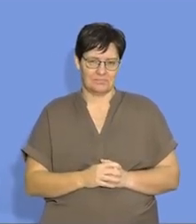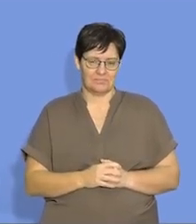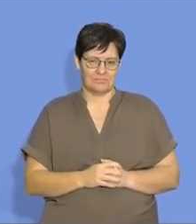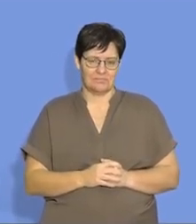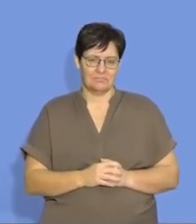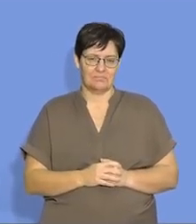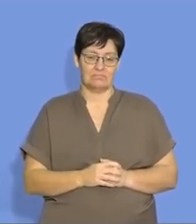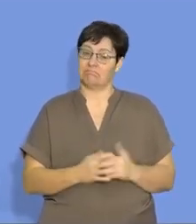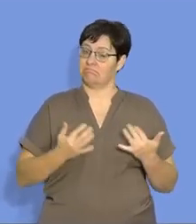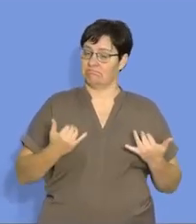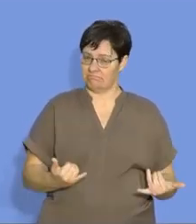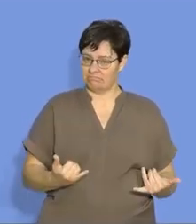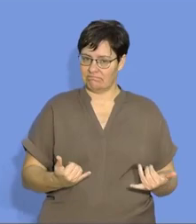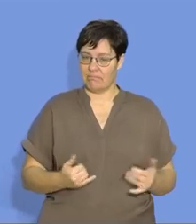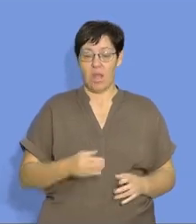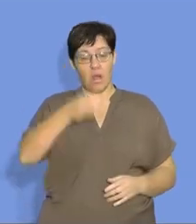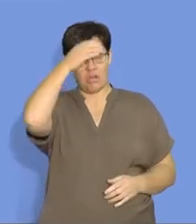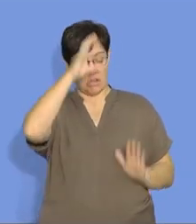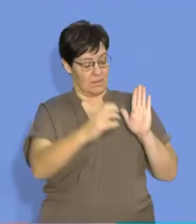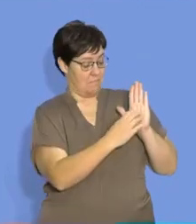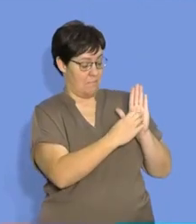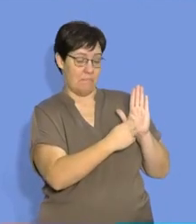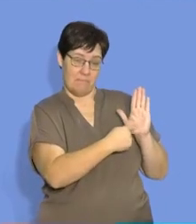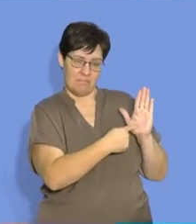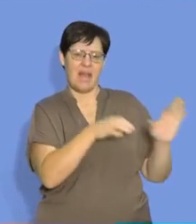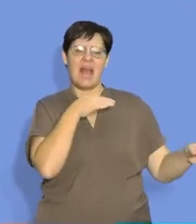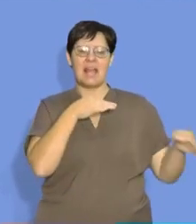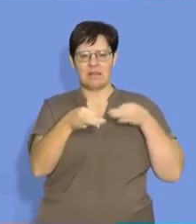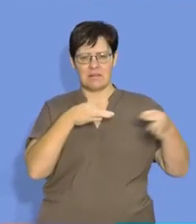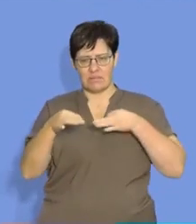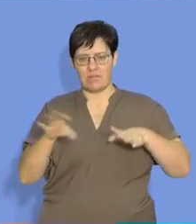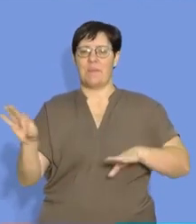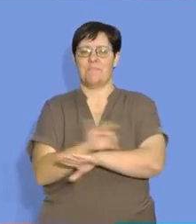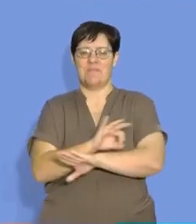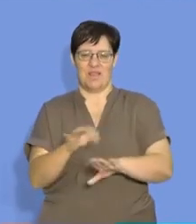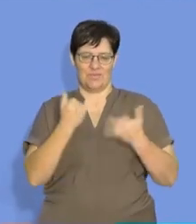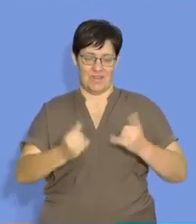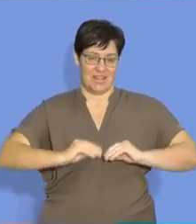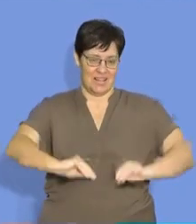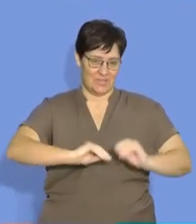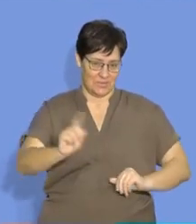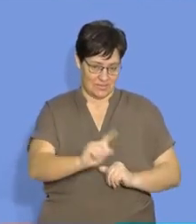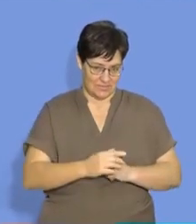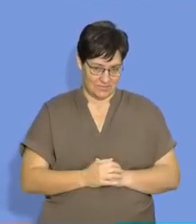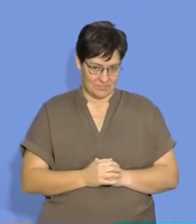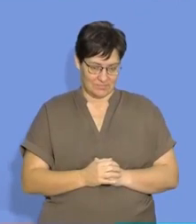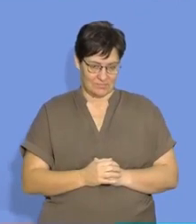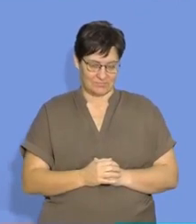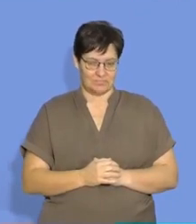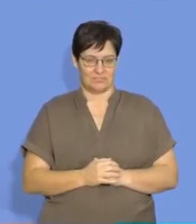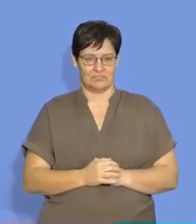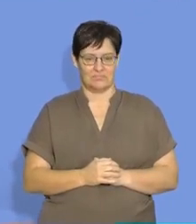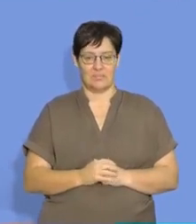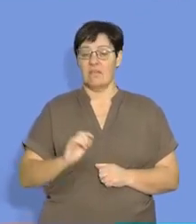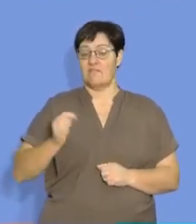Now, I'm going to take you through the concept map so that you can see what we plan on doing during this lesson.